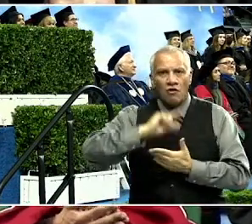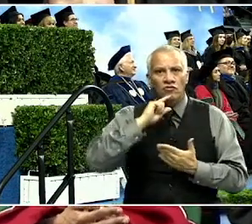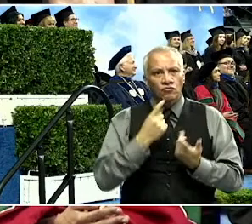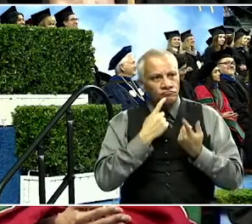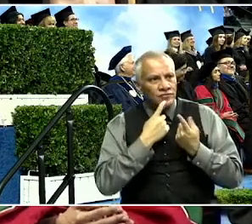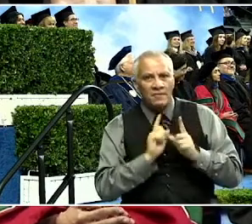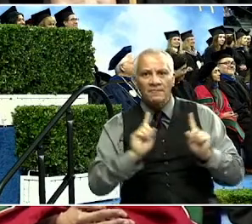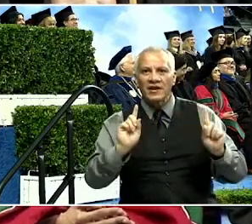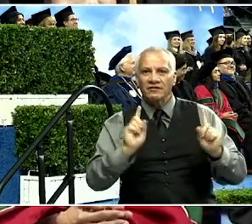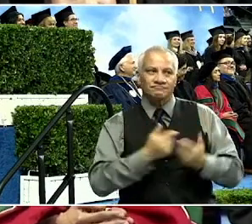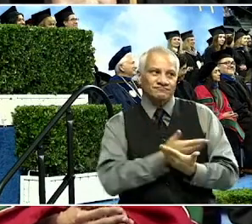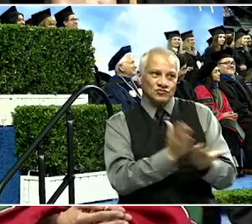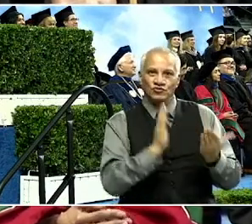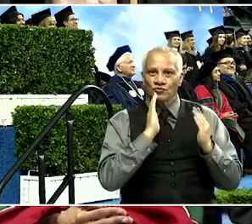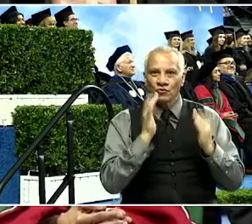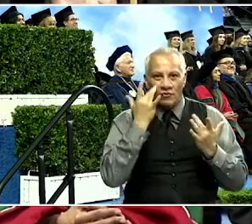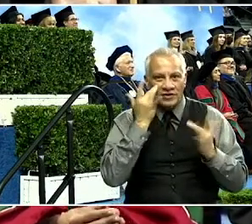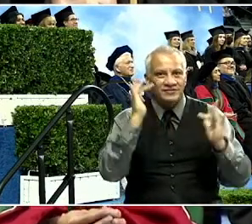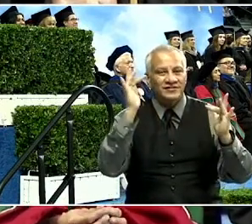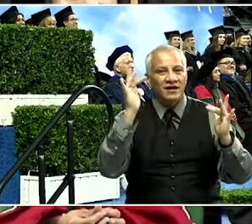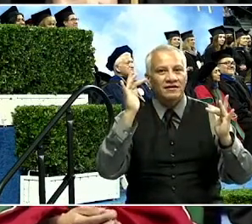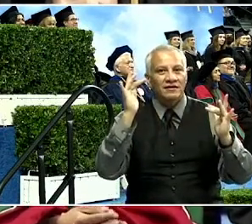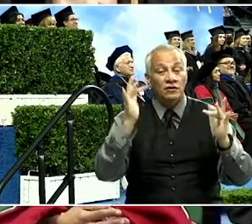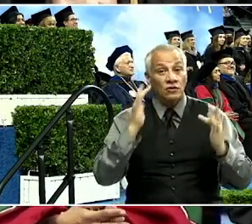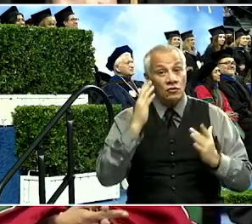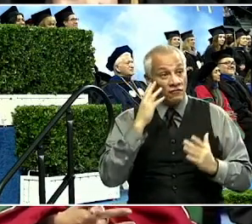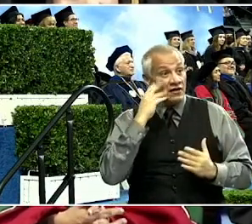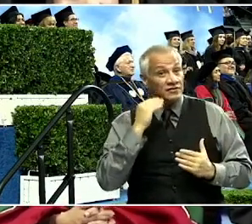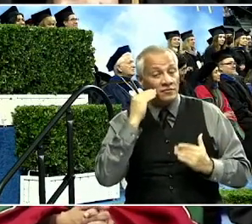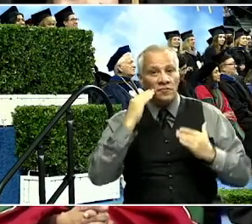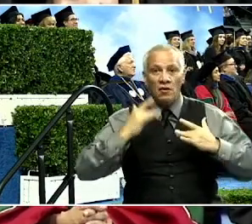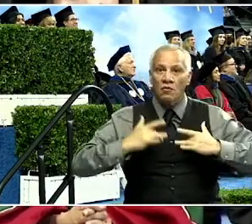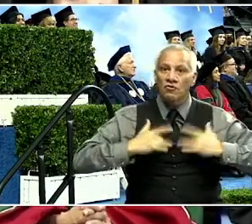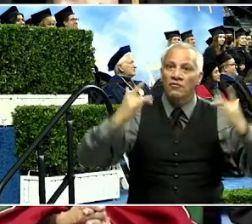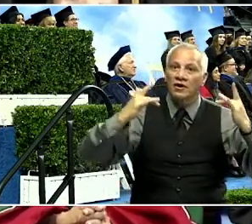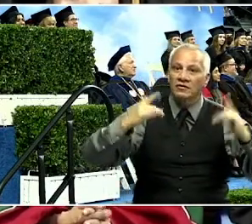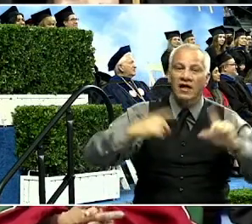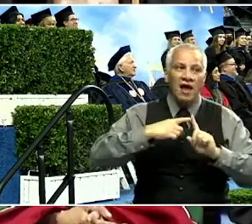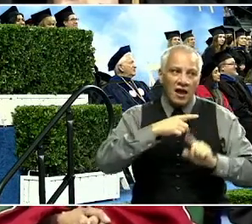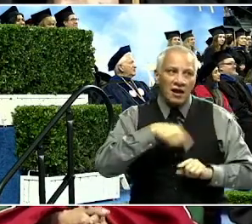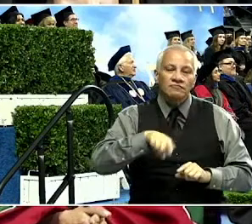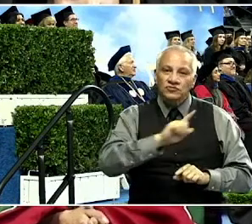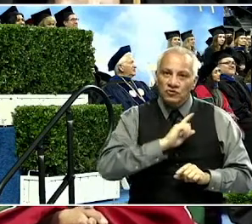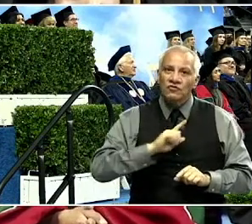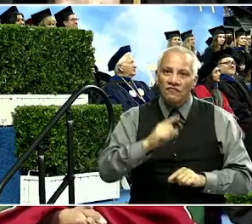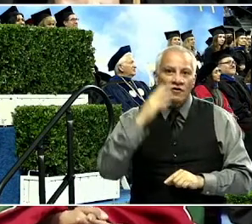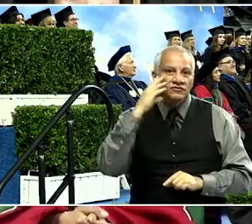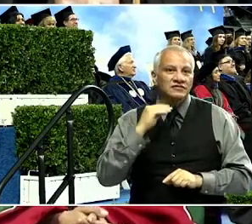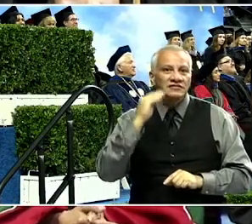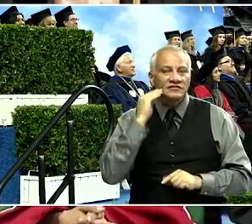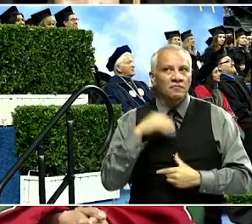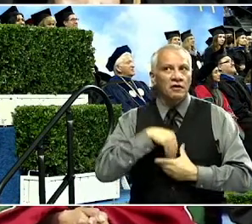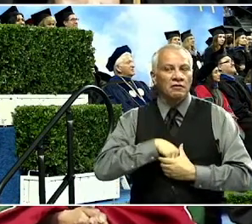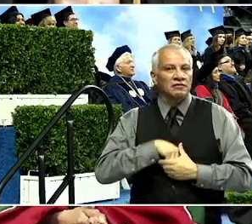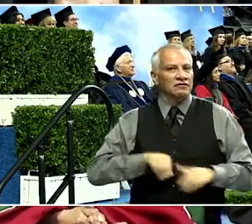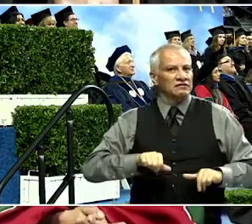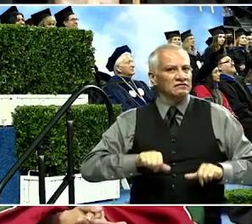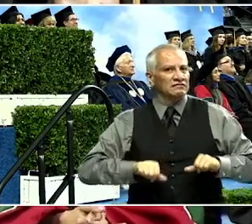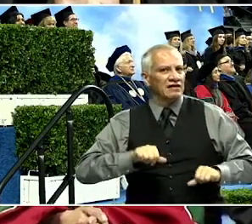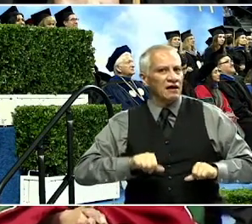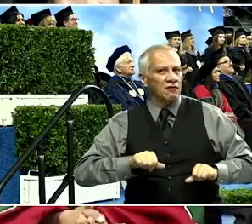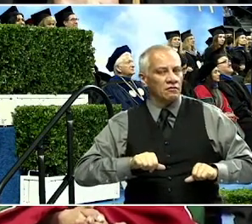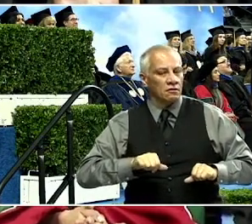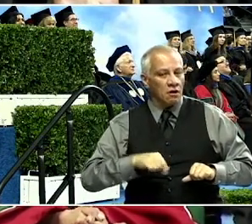that. You've experienced elation, and I'm sure you've experienced some moments of doubt. Those lived